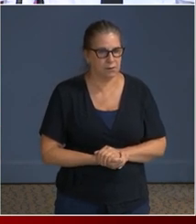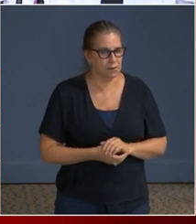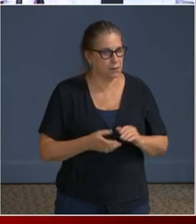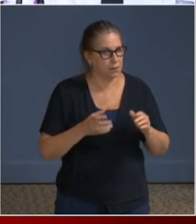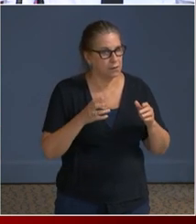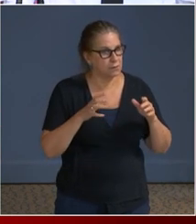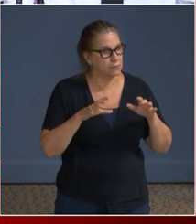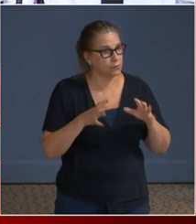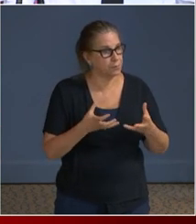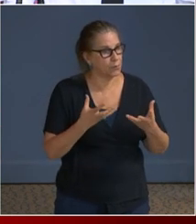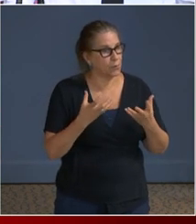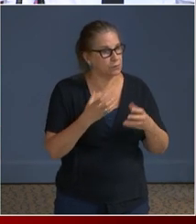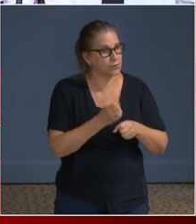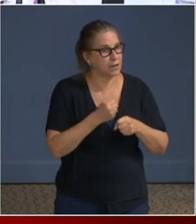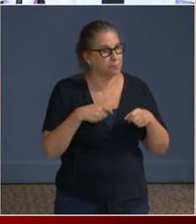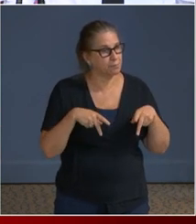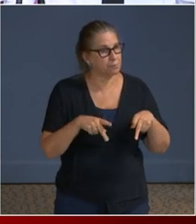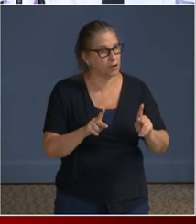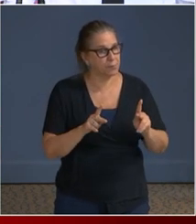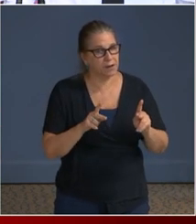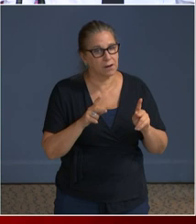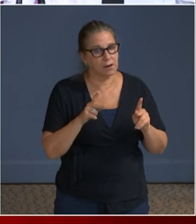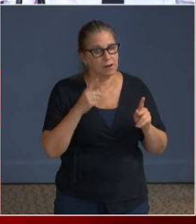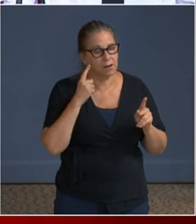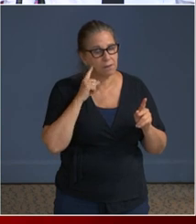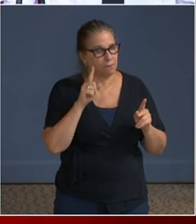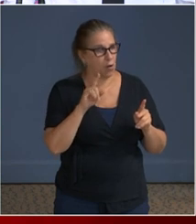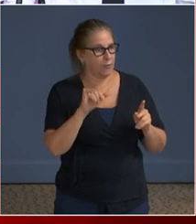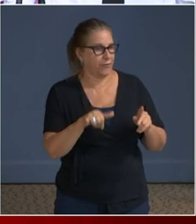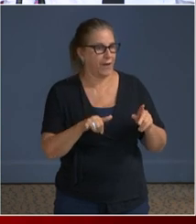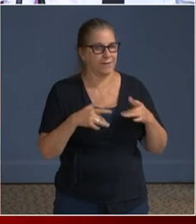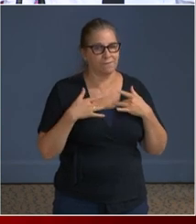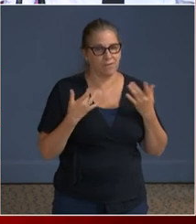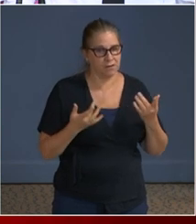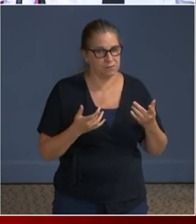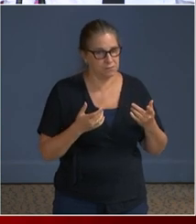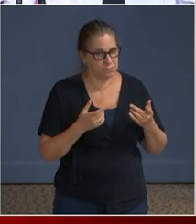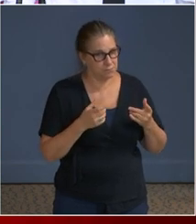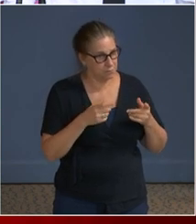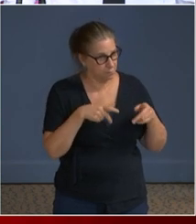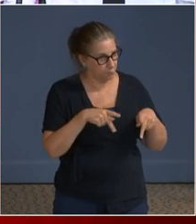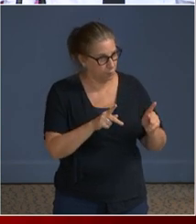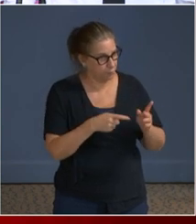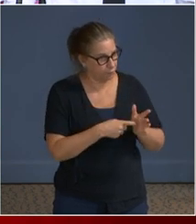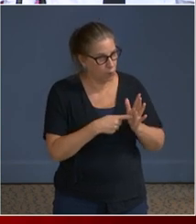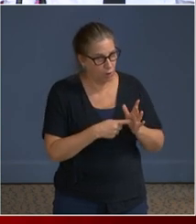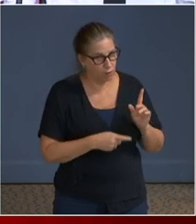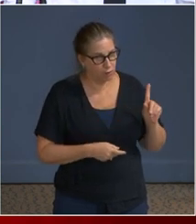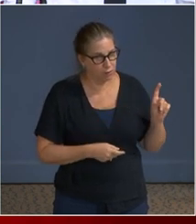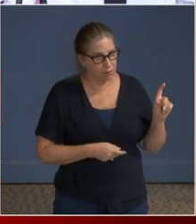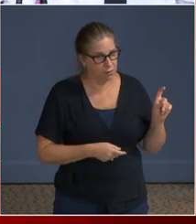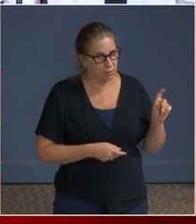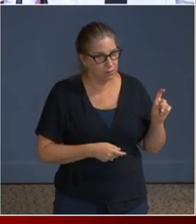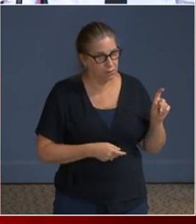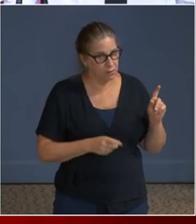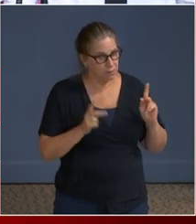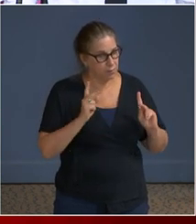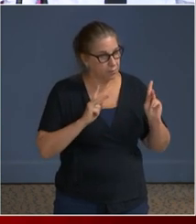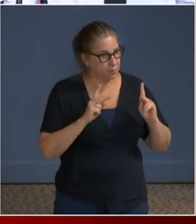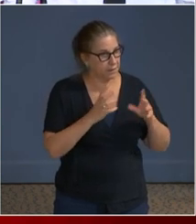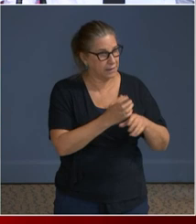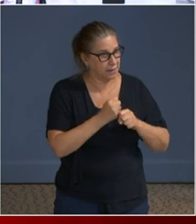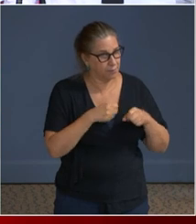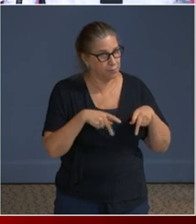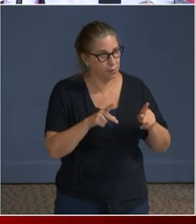one. One, is it required? Is a permit required? And did these people in fact try to get one, or do you